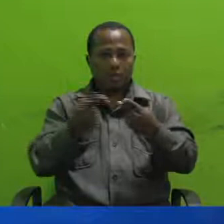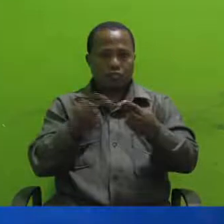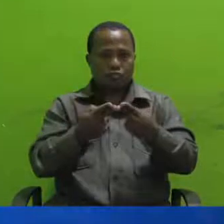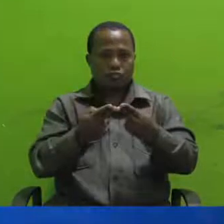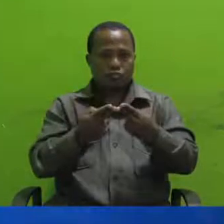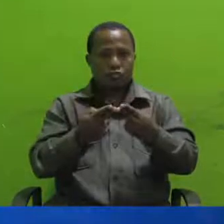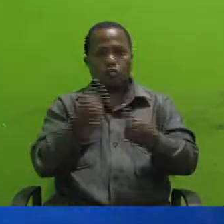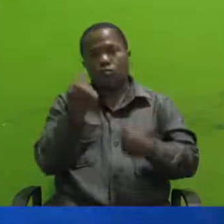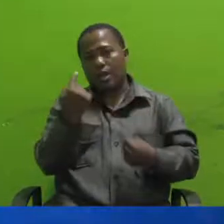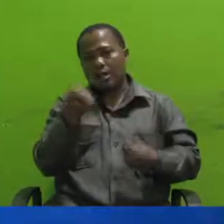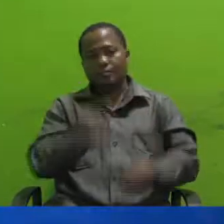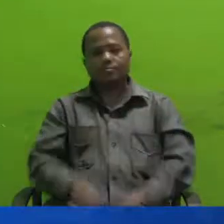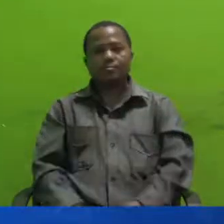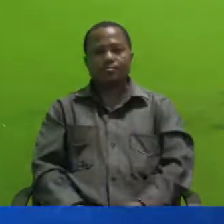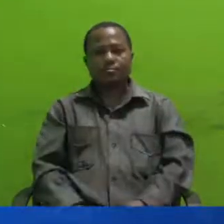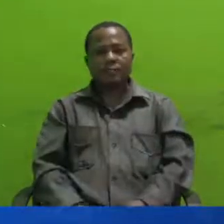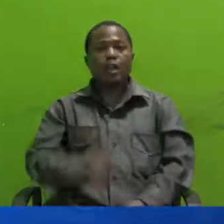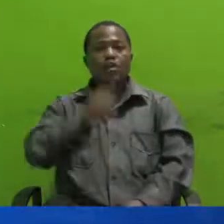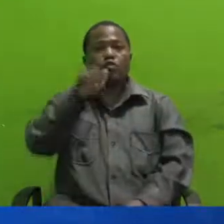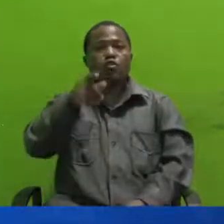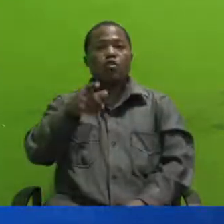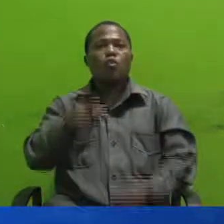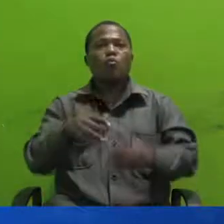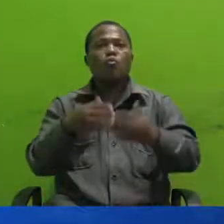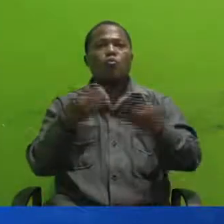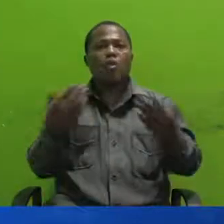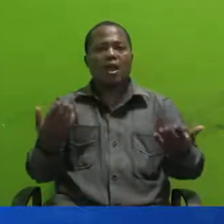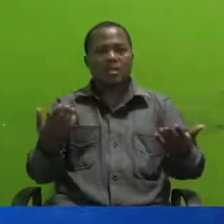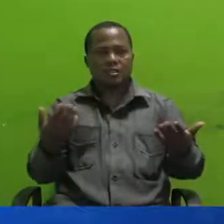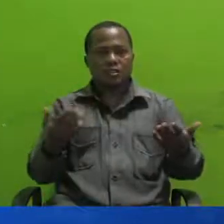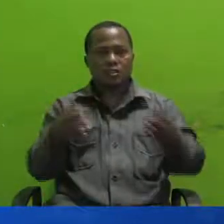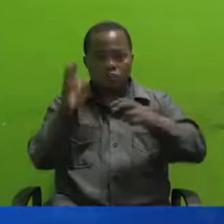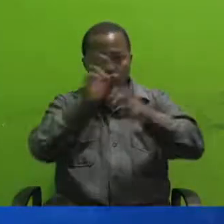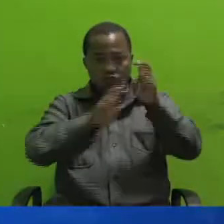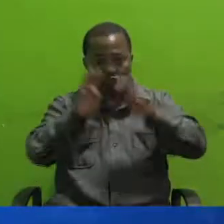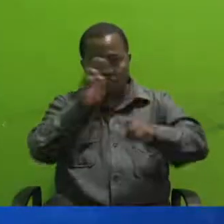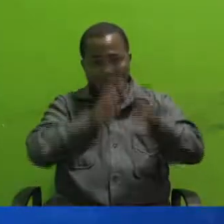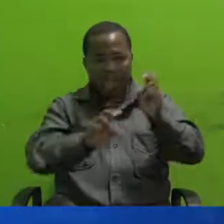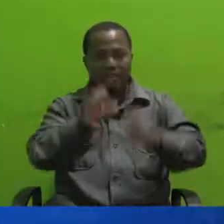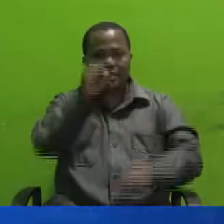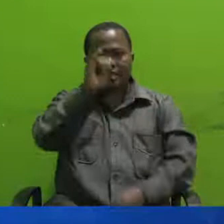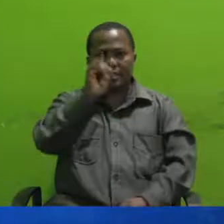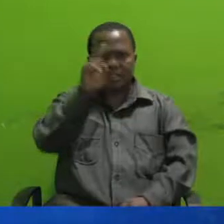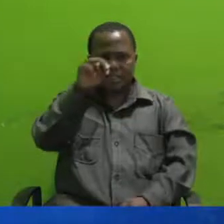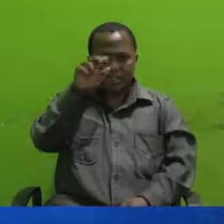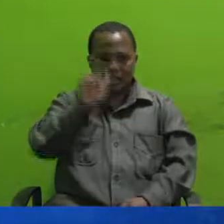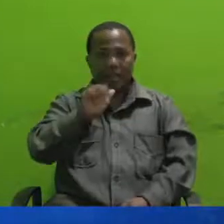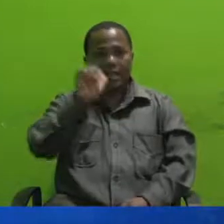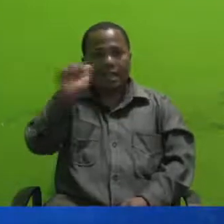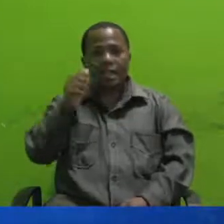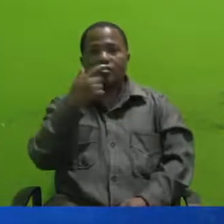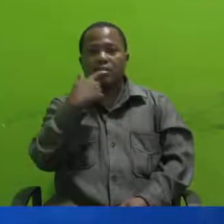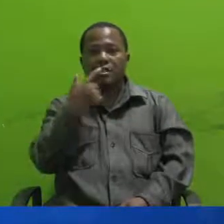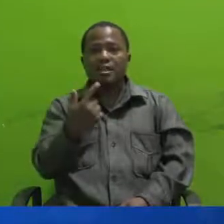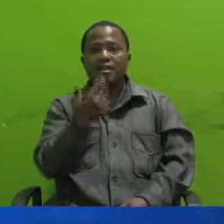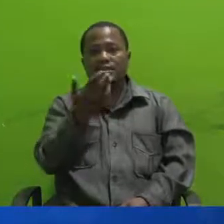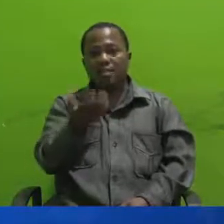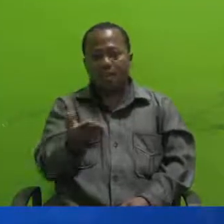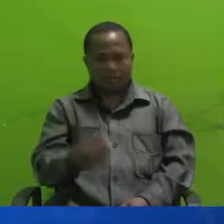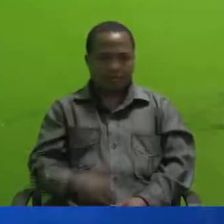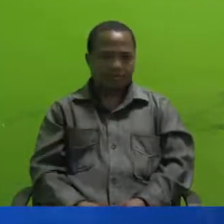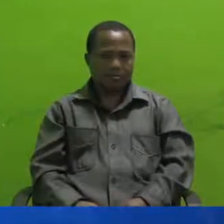to 1. So what do I want to find here is sine A. So we can say